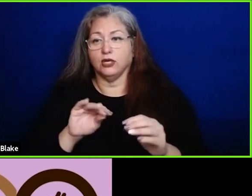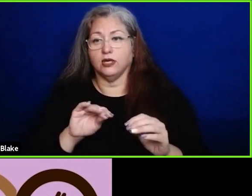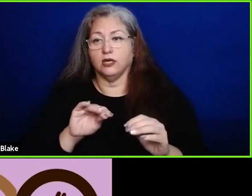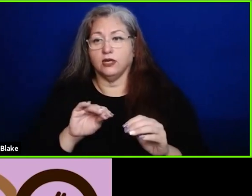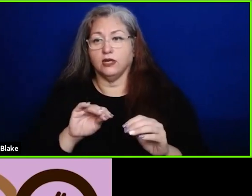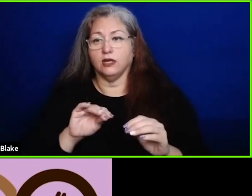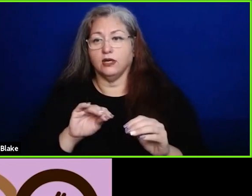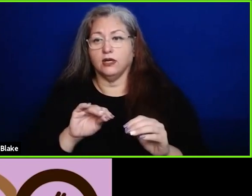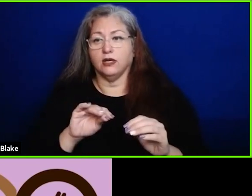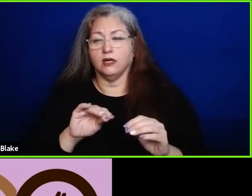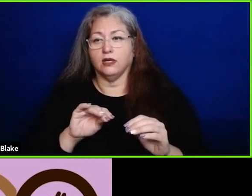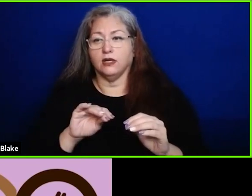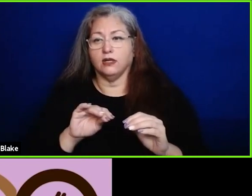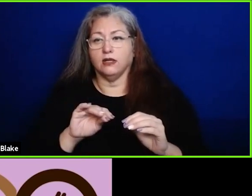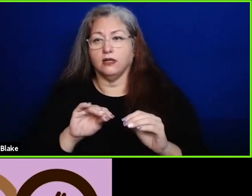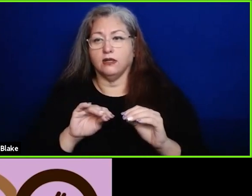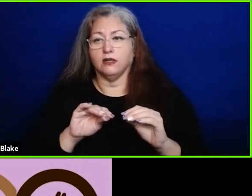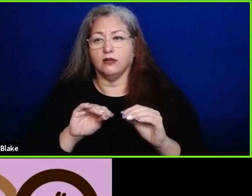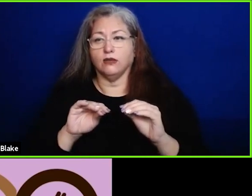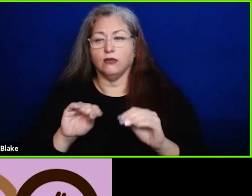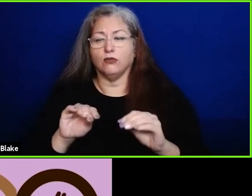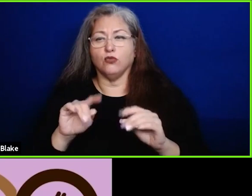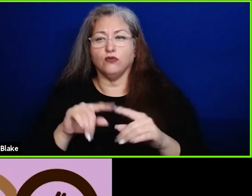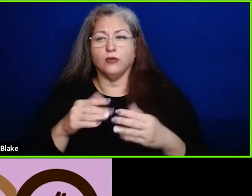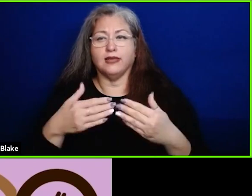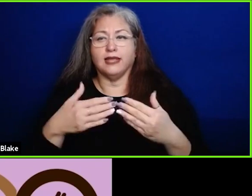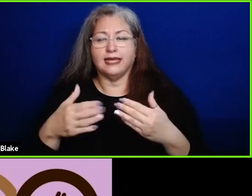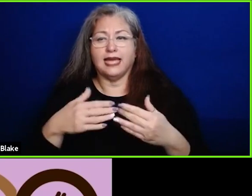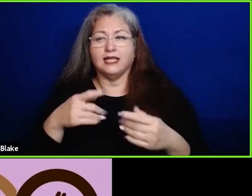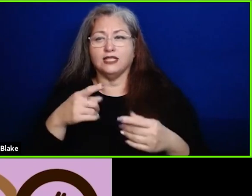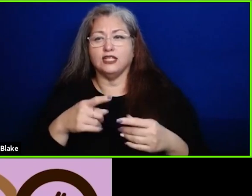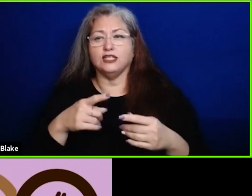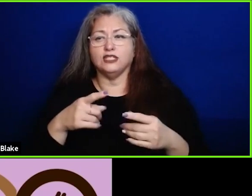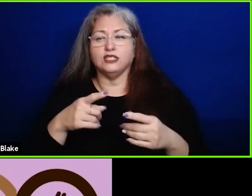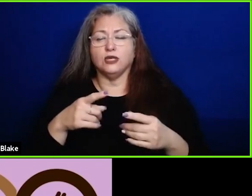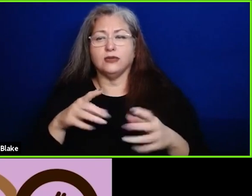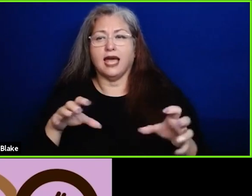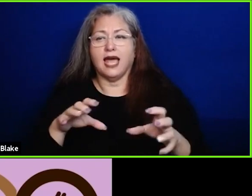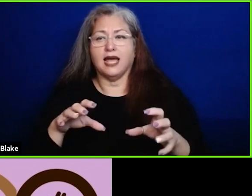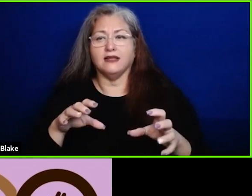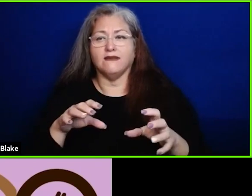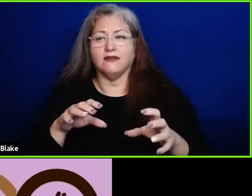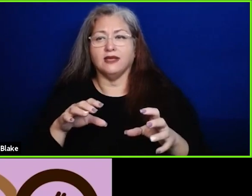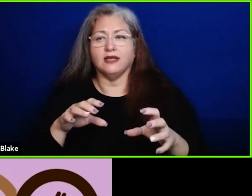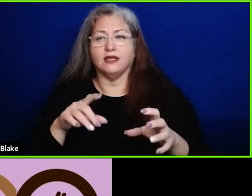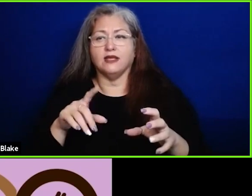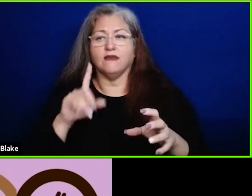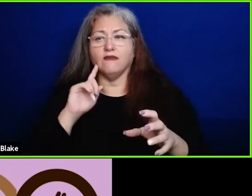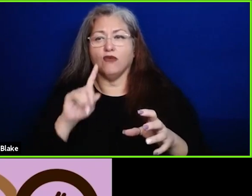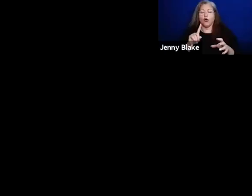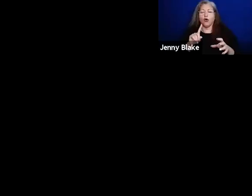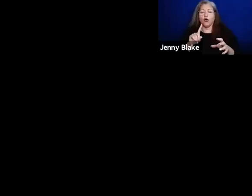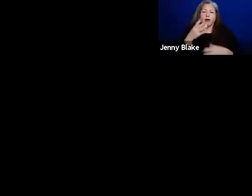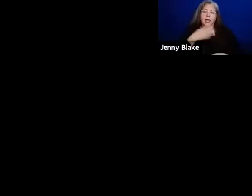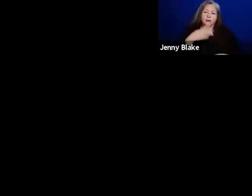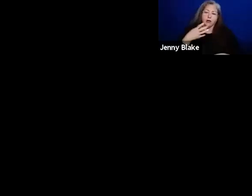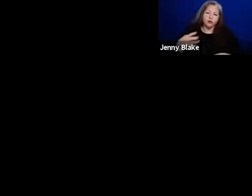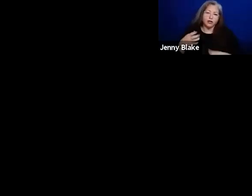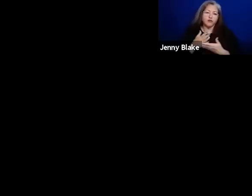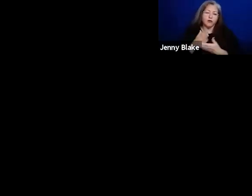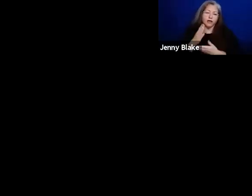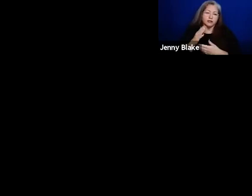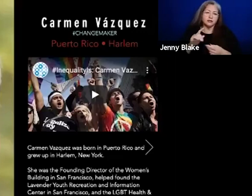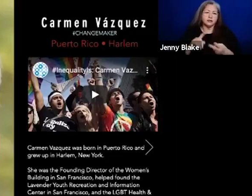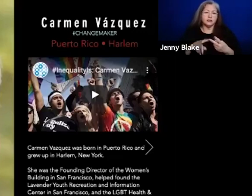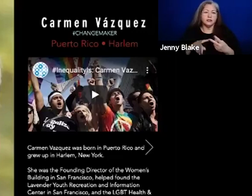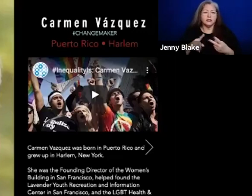almost two decades, and she was a leading activist in causes ranging from immigrants' rights